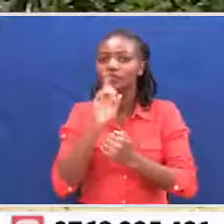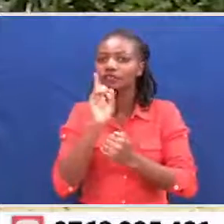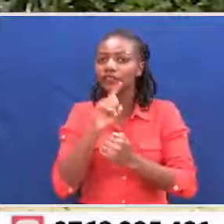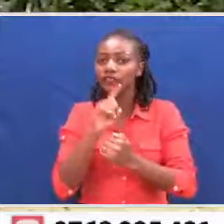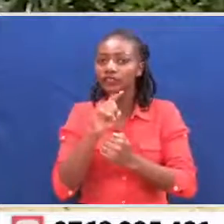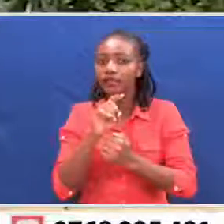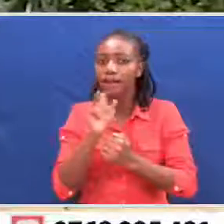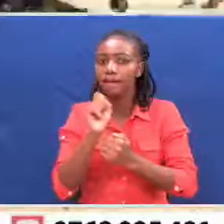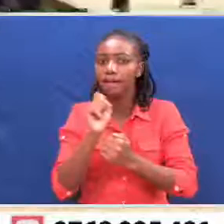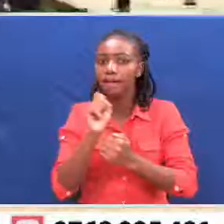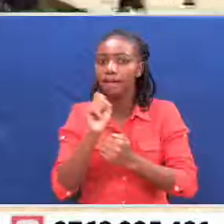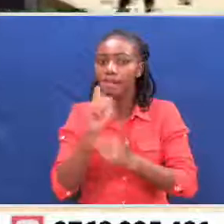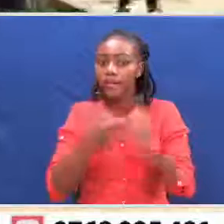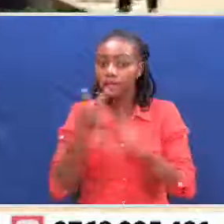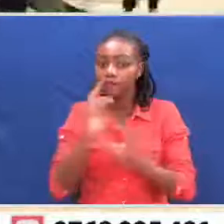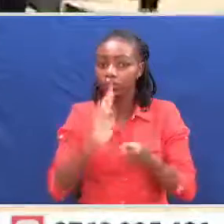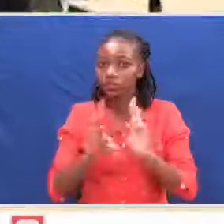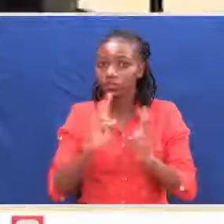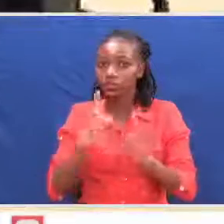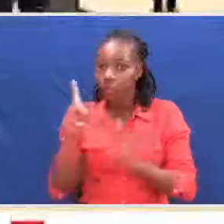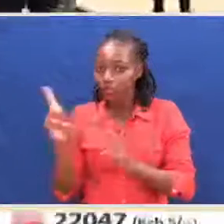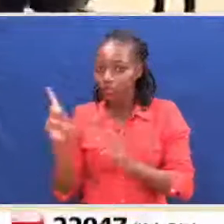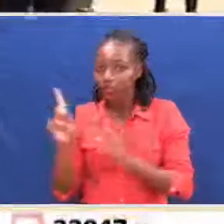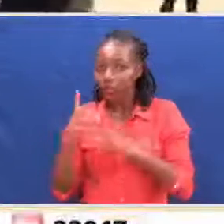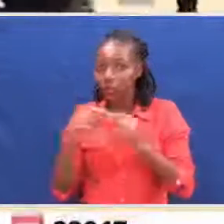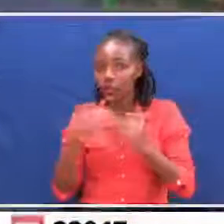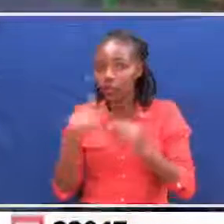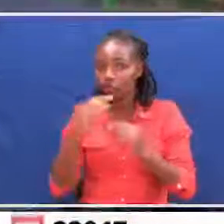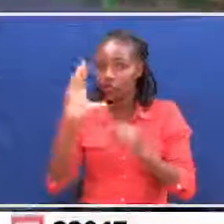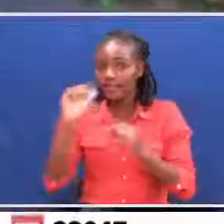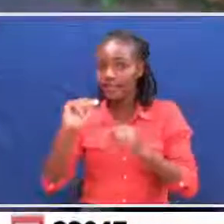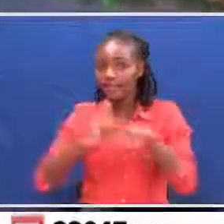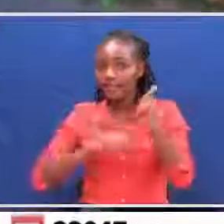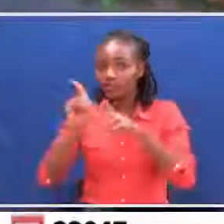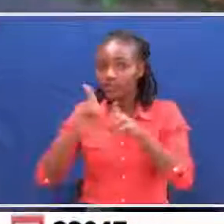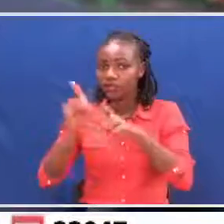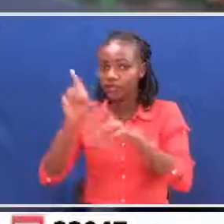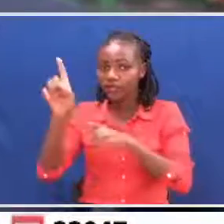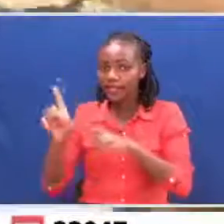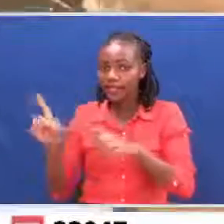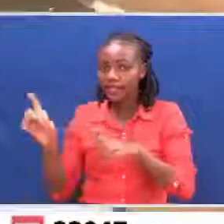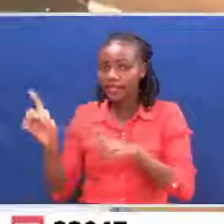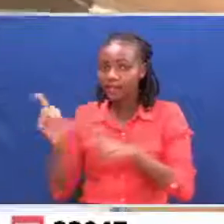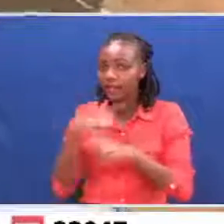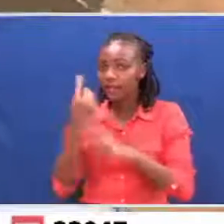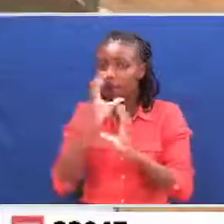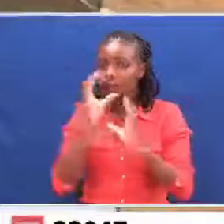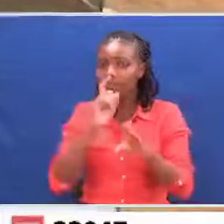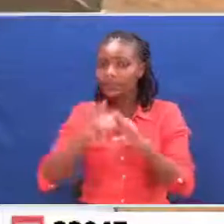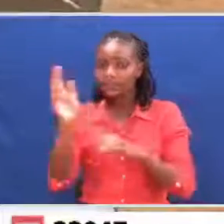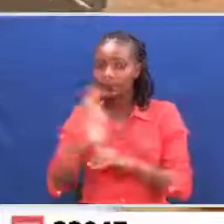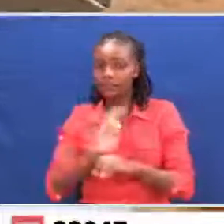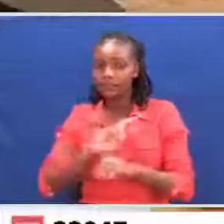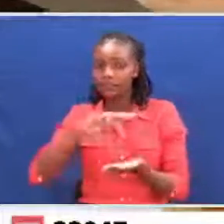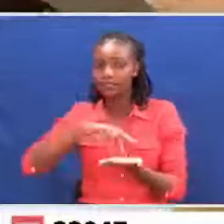by mid-2022. This is according to the Transport Cabinet Secretary James Macharia, who spoke during the